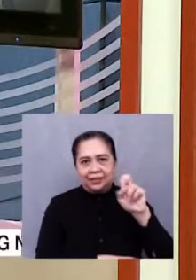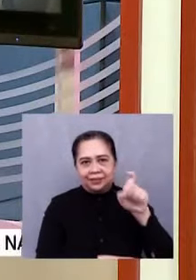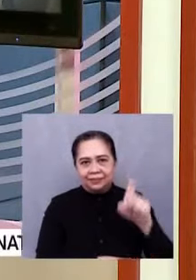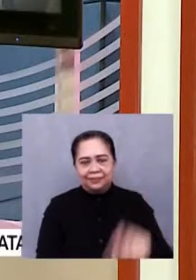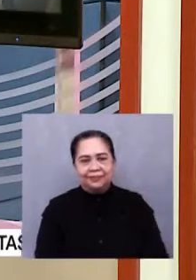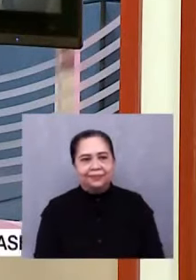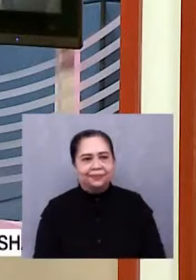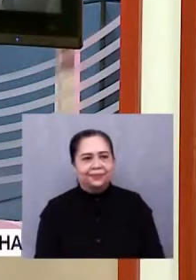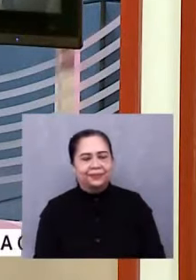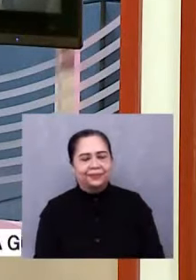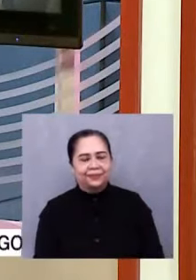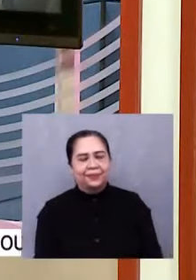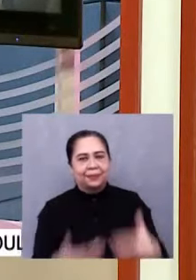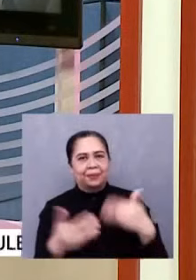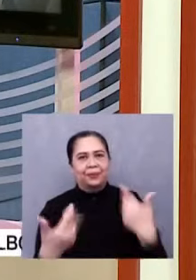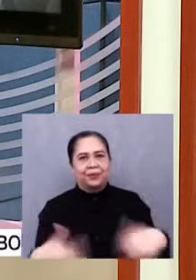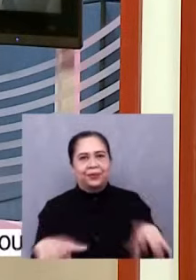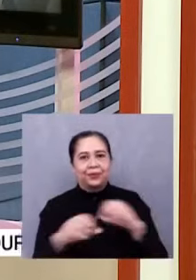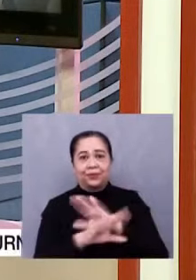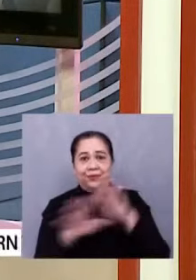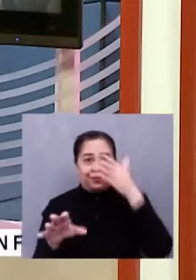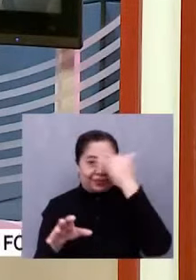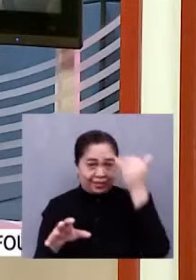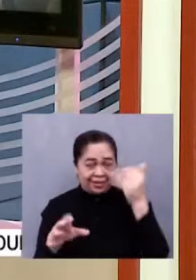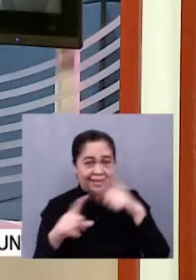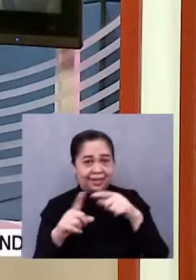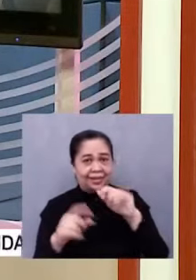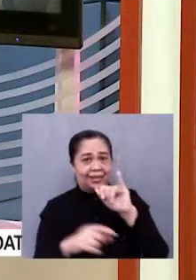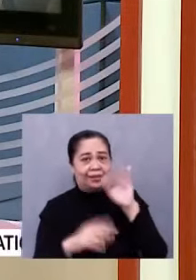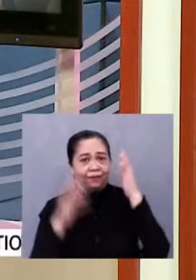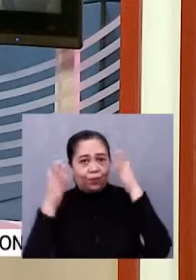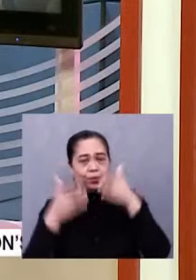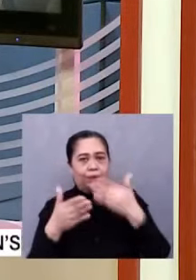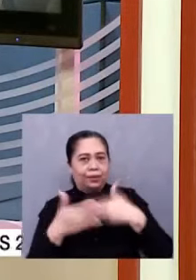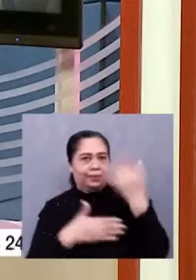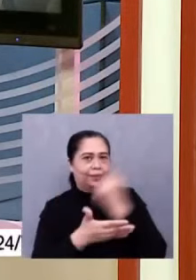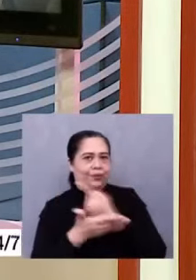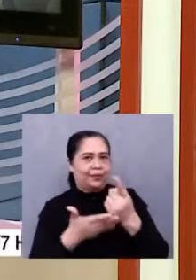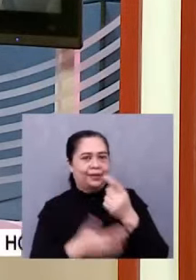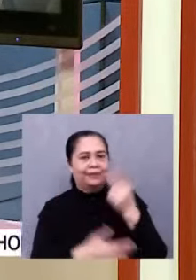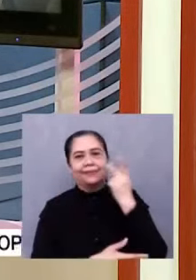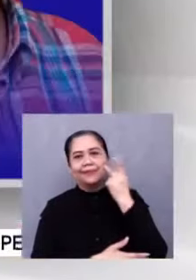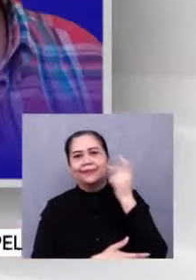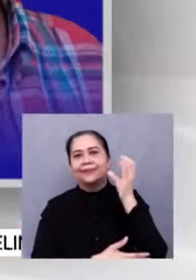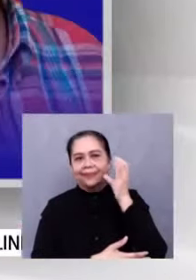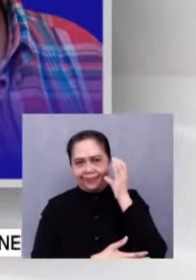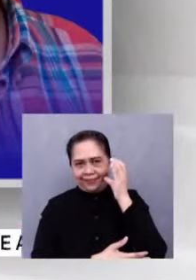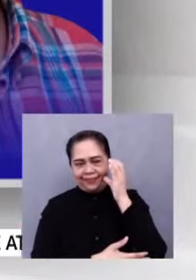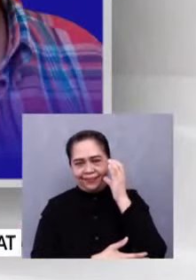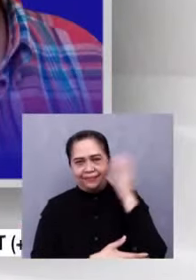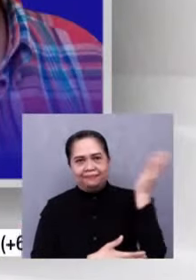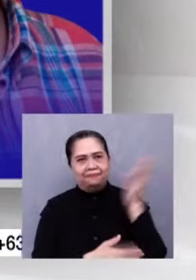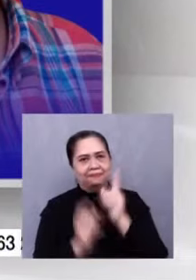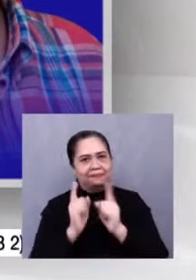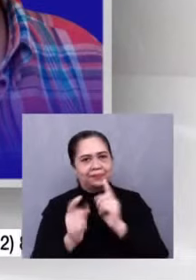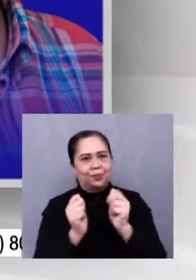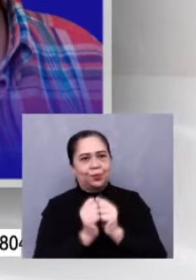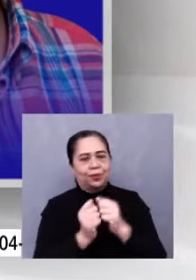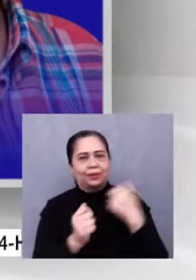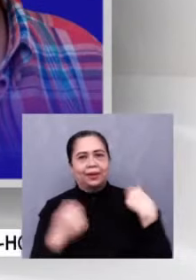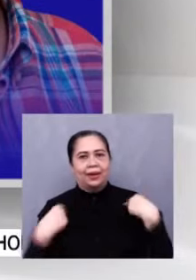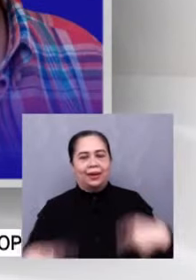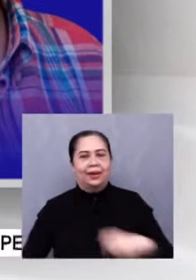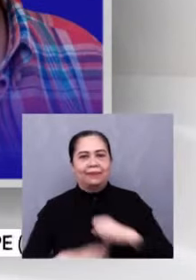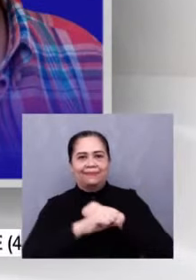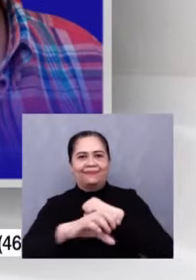And before we go, don't forget to catch In Focus next week as Carmina Constantino speaks to health advocate and online celebrity